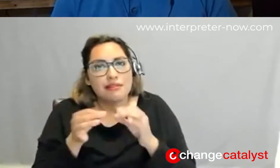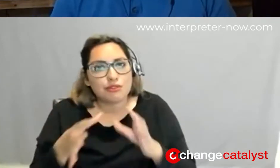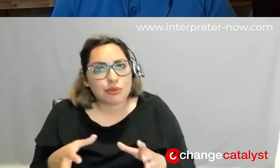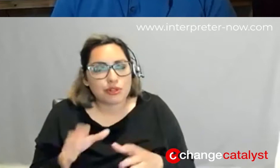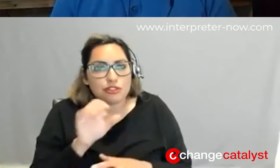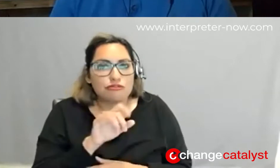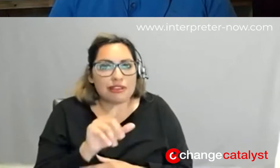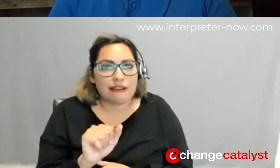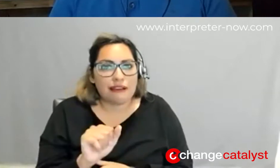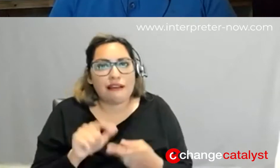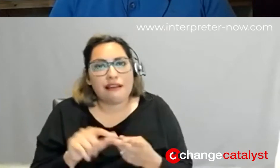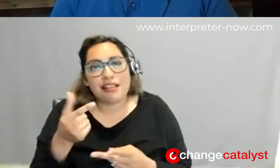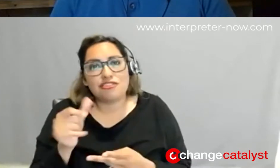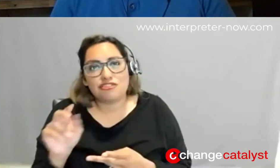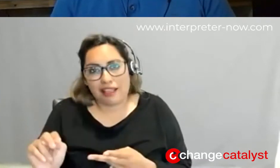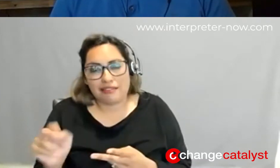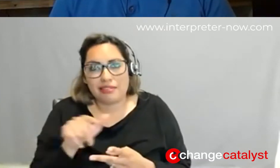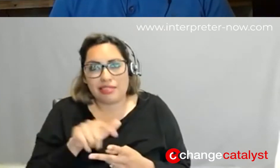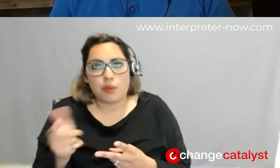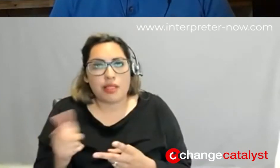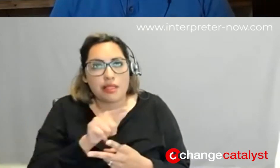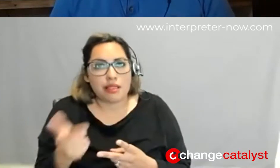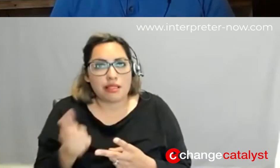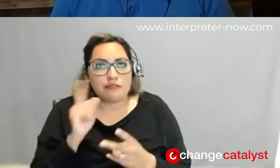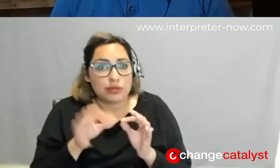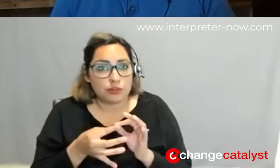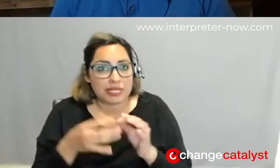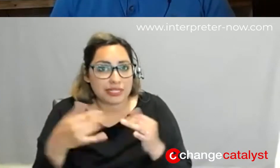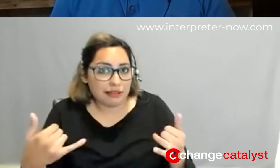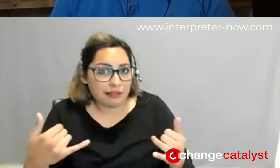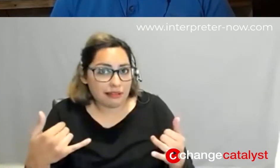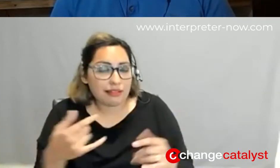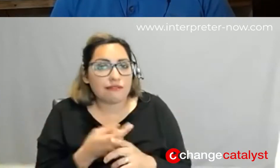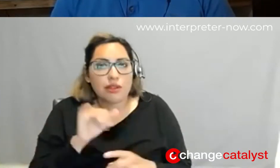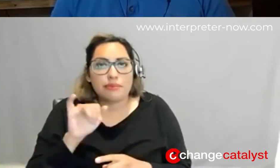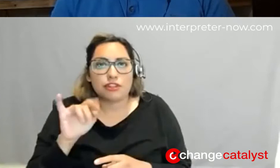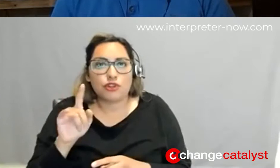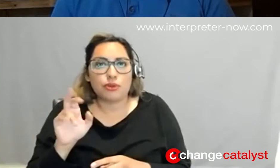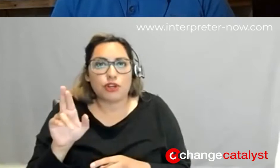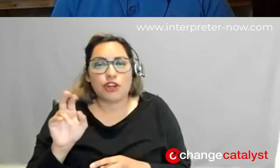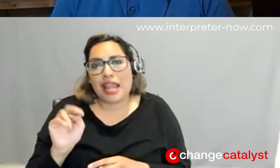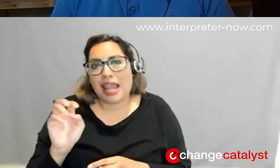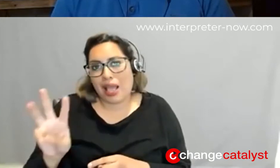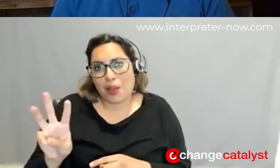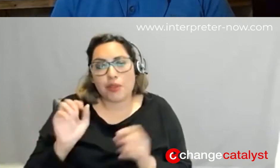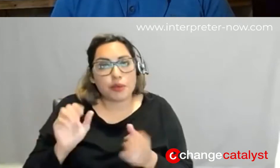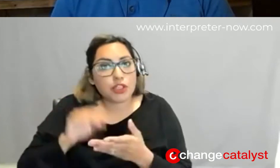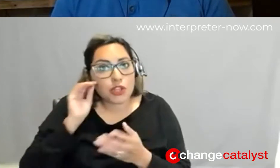and Jen, who will be tag teaming the interpretation from Interpreter Now, and you can learn more about them